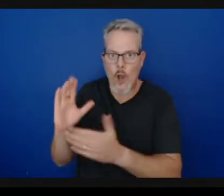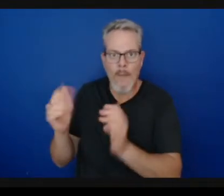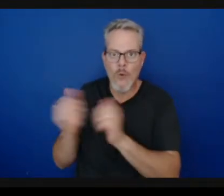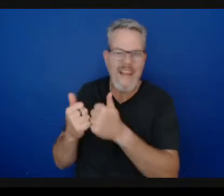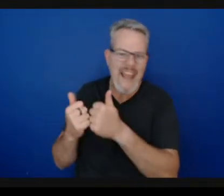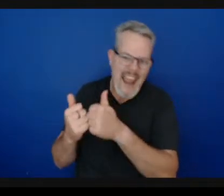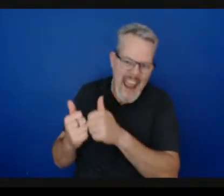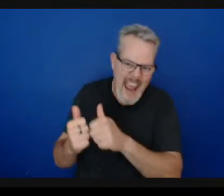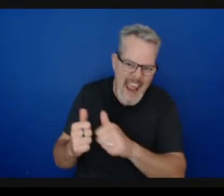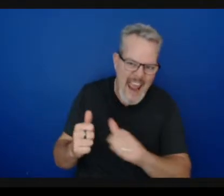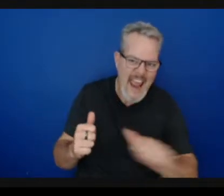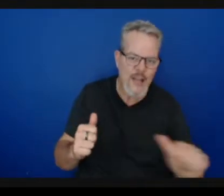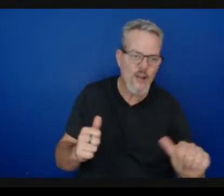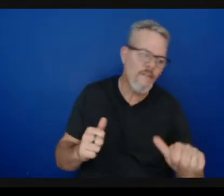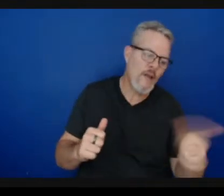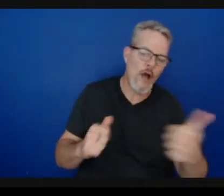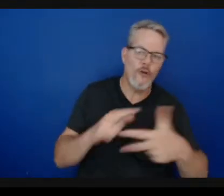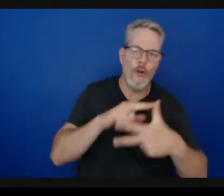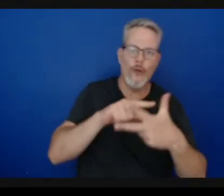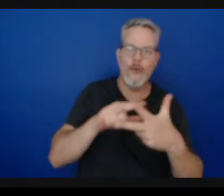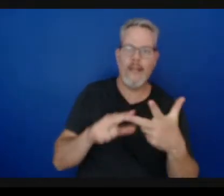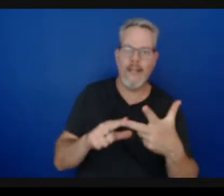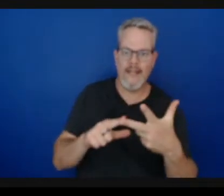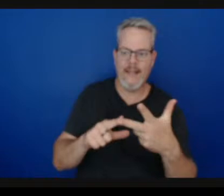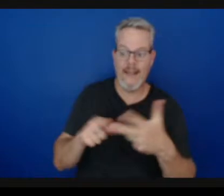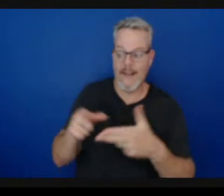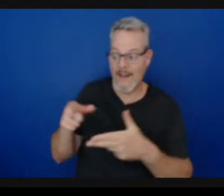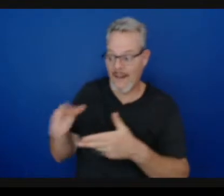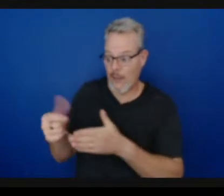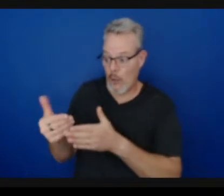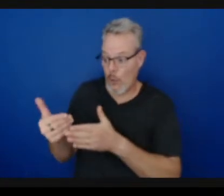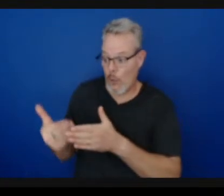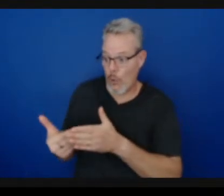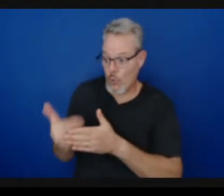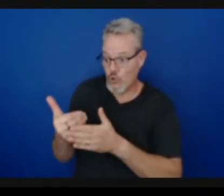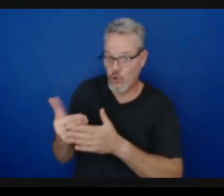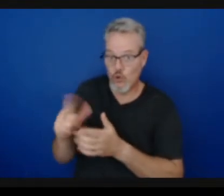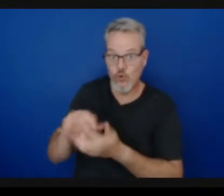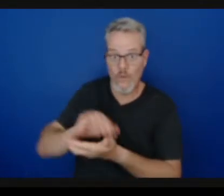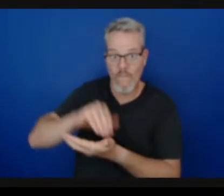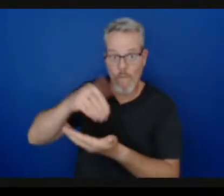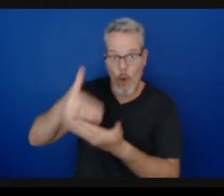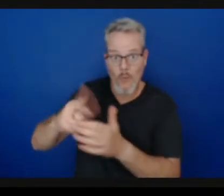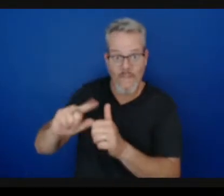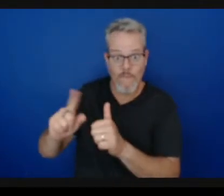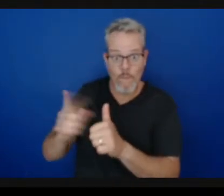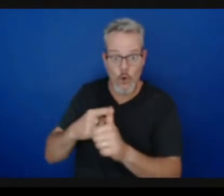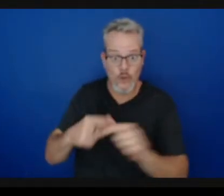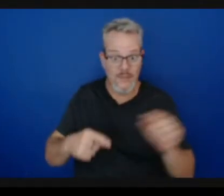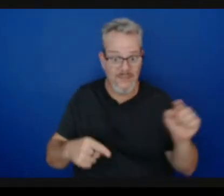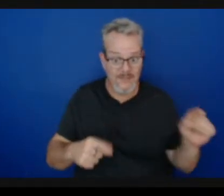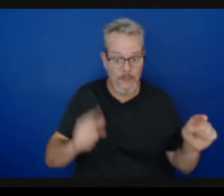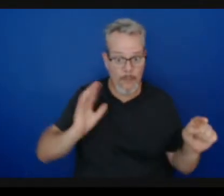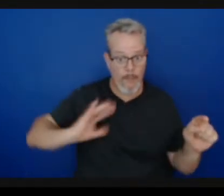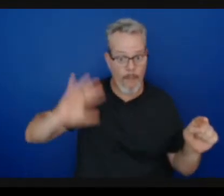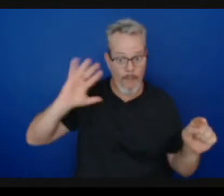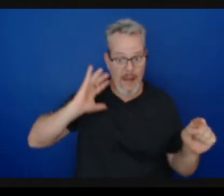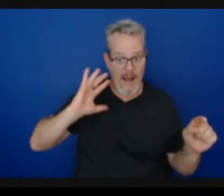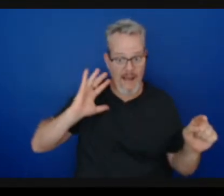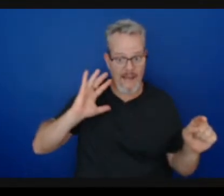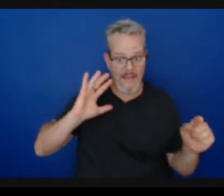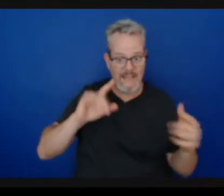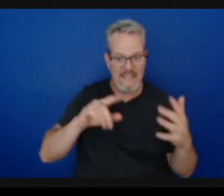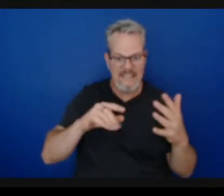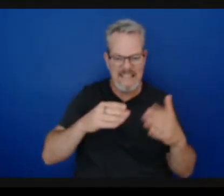had, and it was closer in volume to the first eruption that refilled the crater back in late 2020,